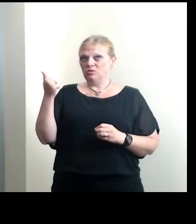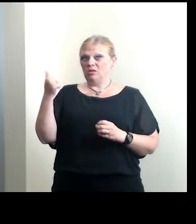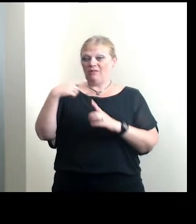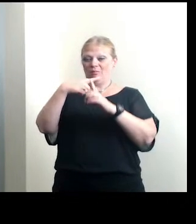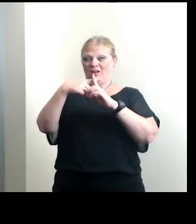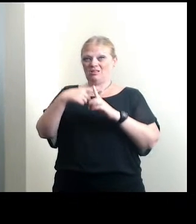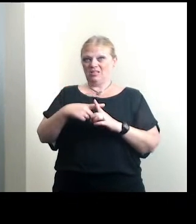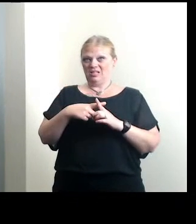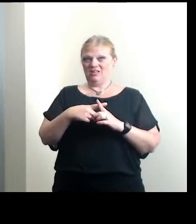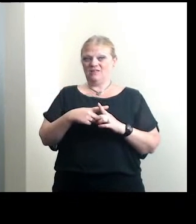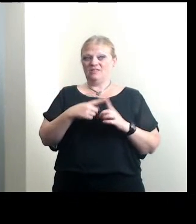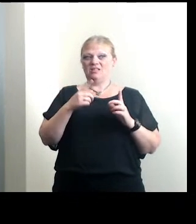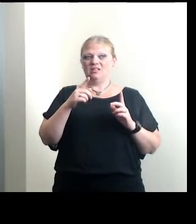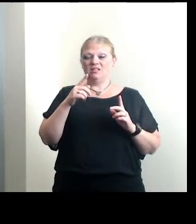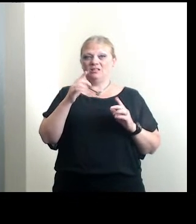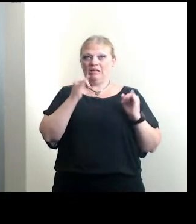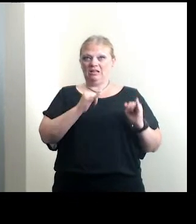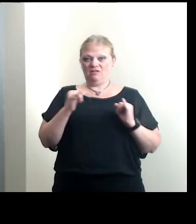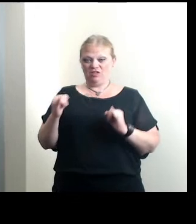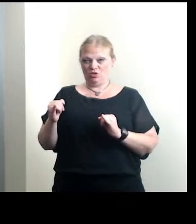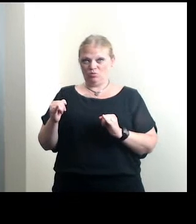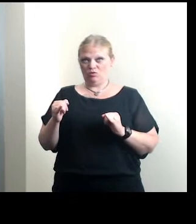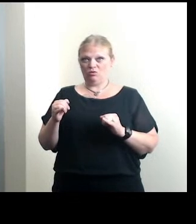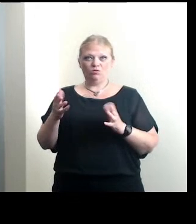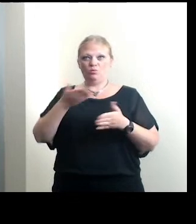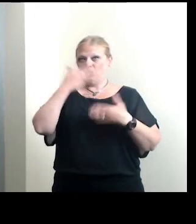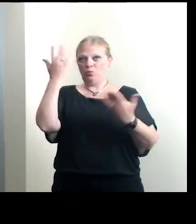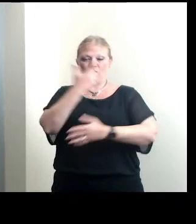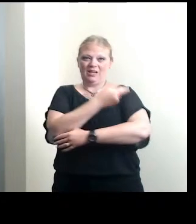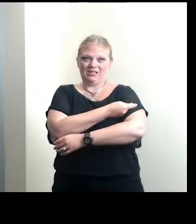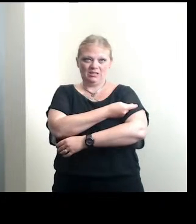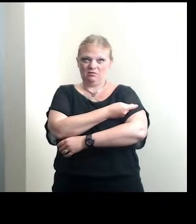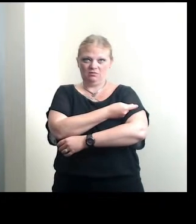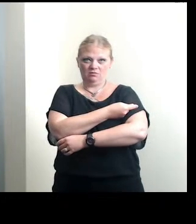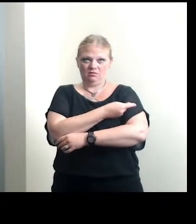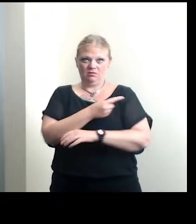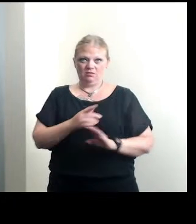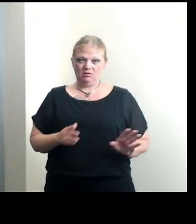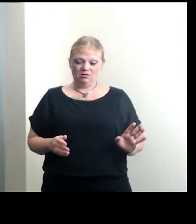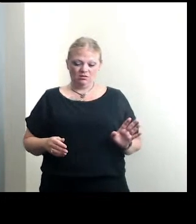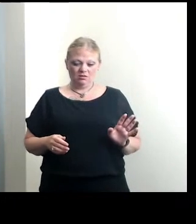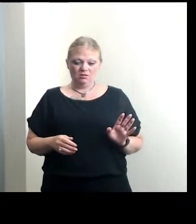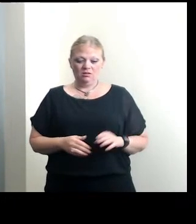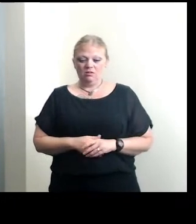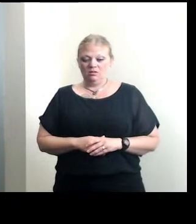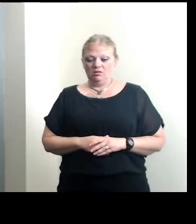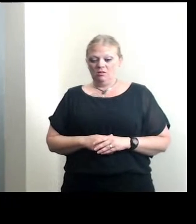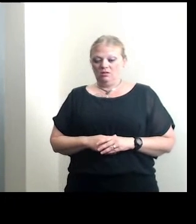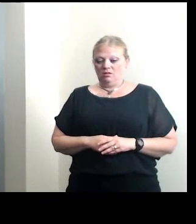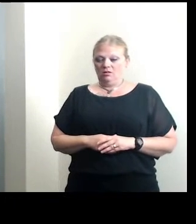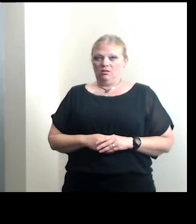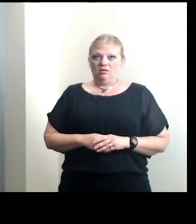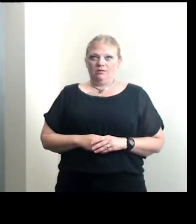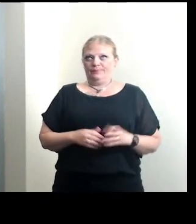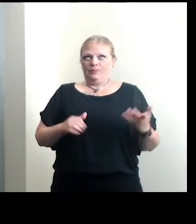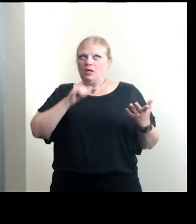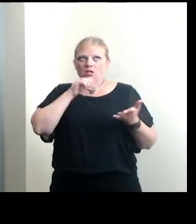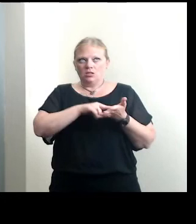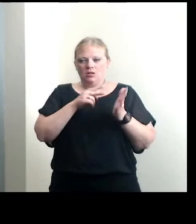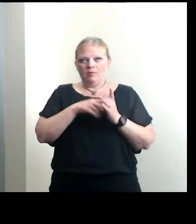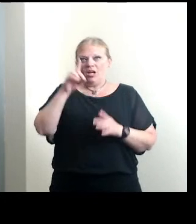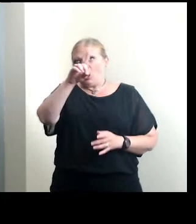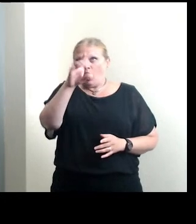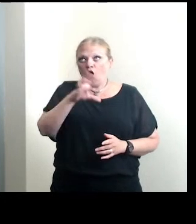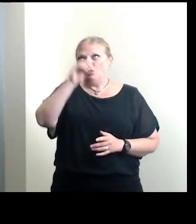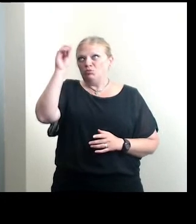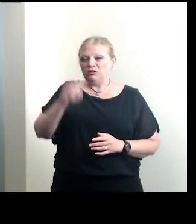the individuals who are testing positive are unvaccinated. That's not to say you get 100% protection from infection